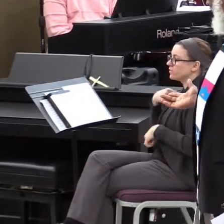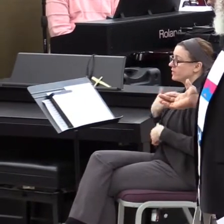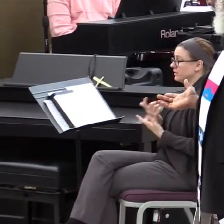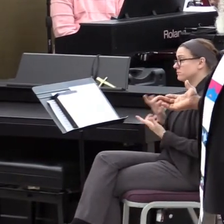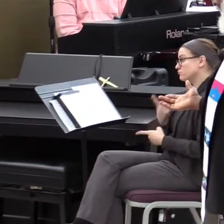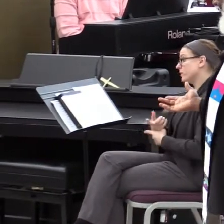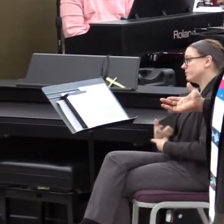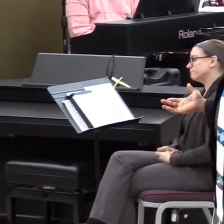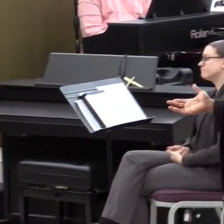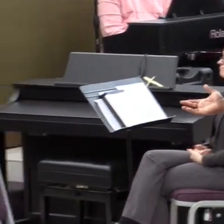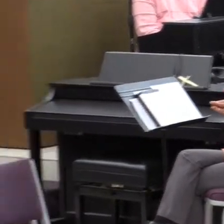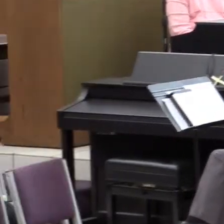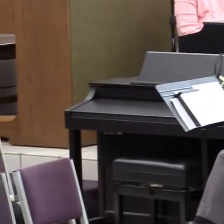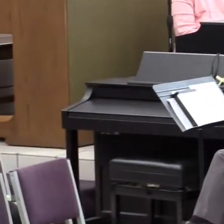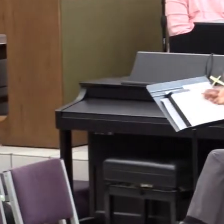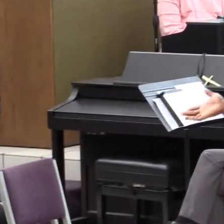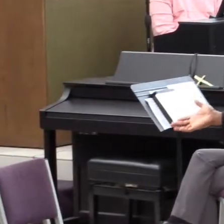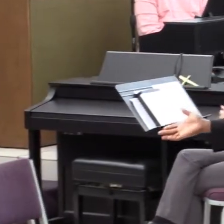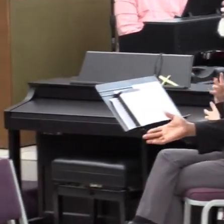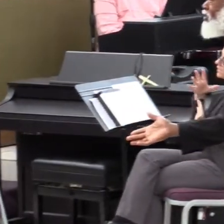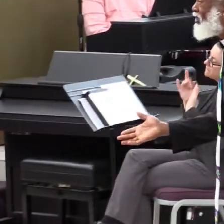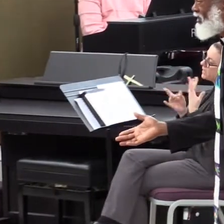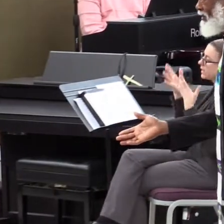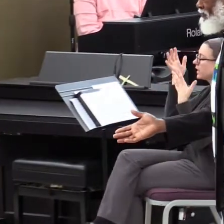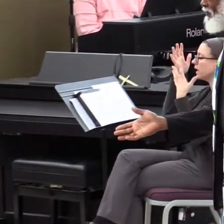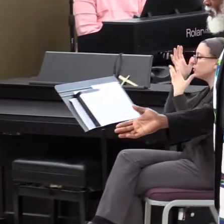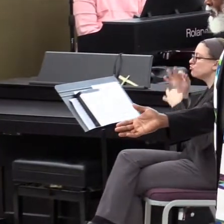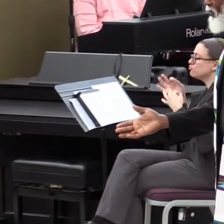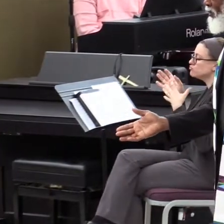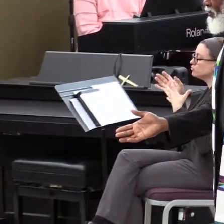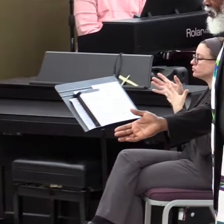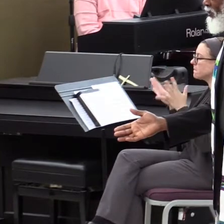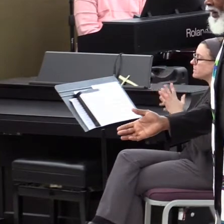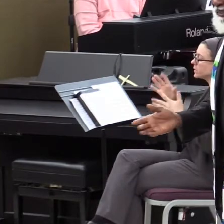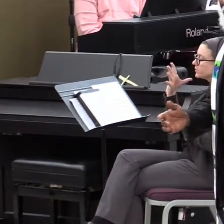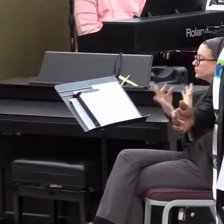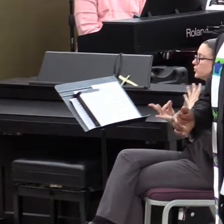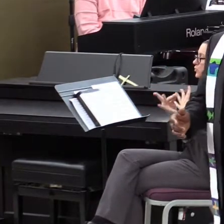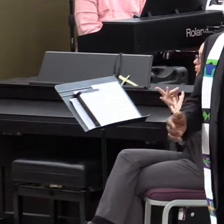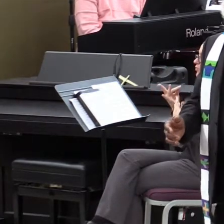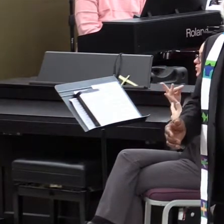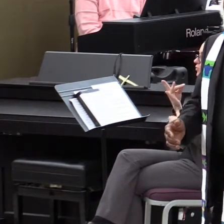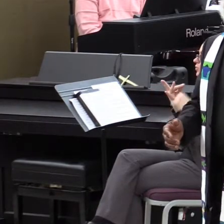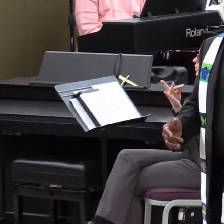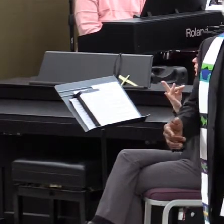Huh? I can pick and choose when it's